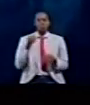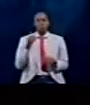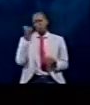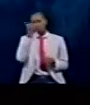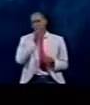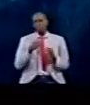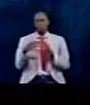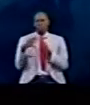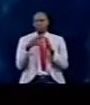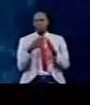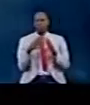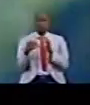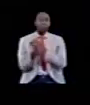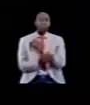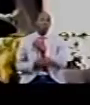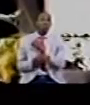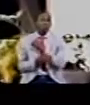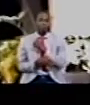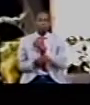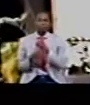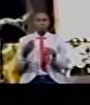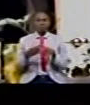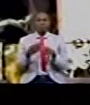Father, you uphold our Lord.